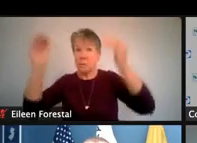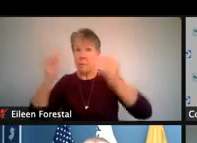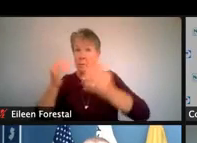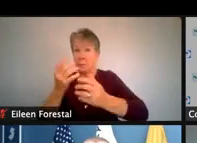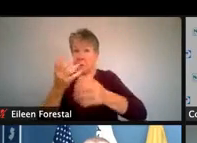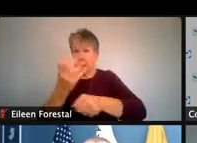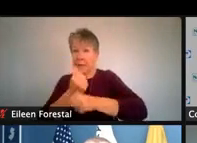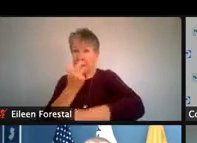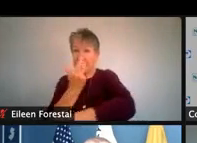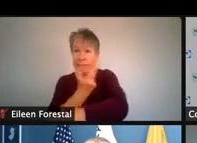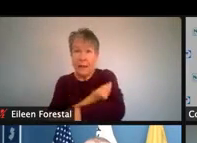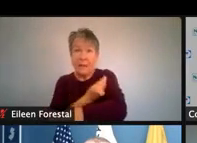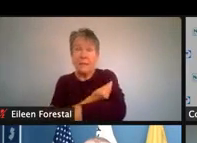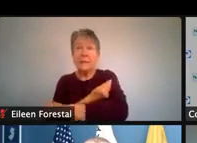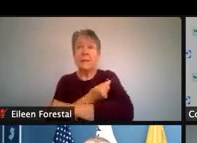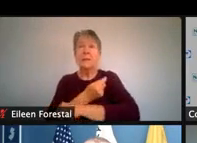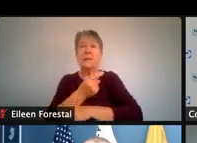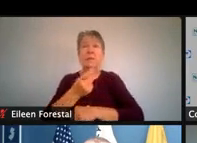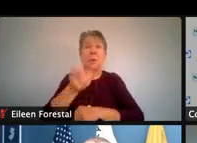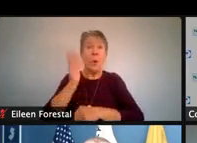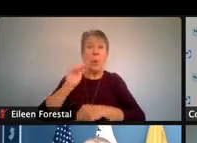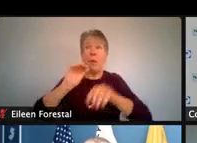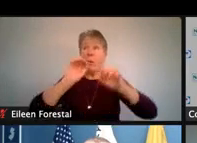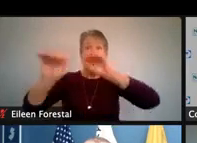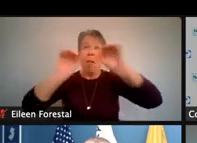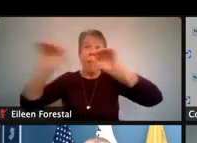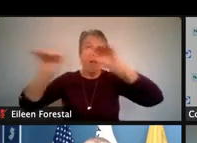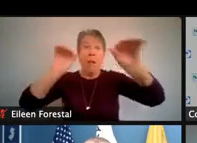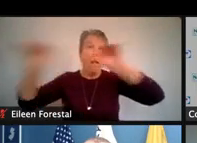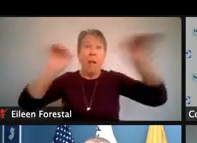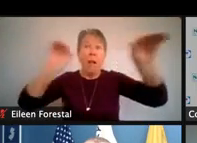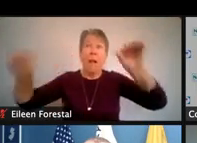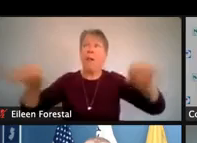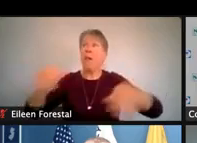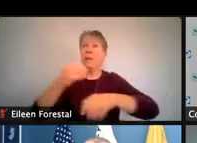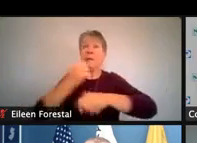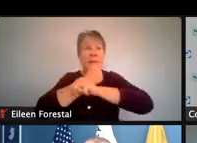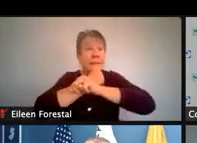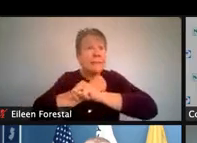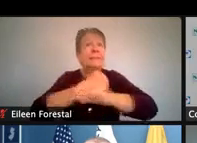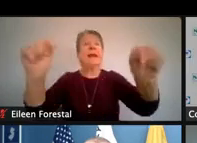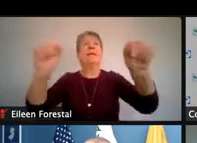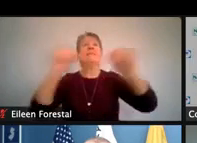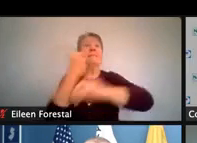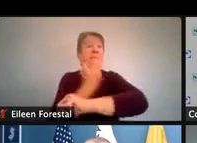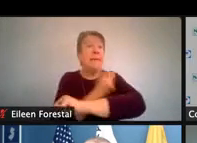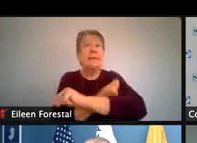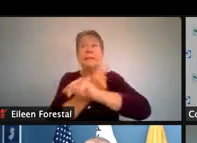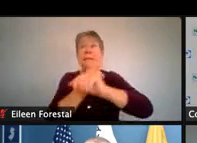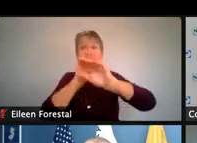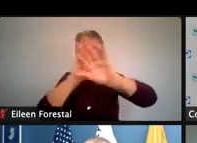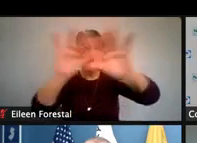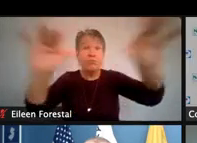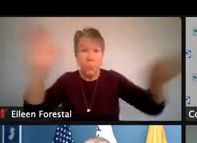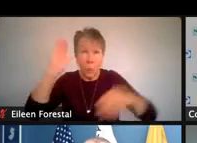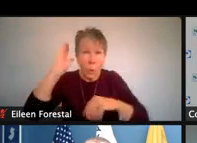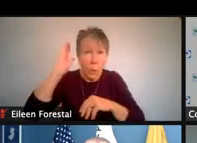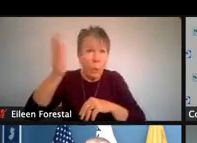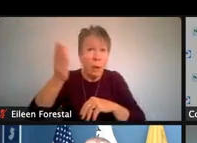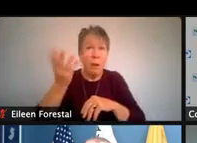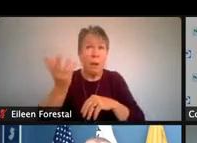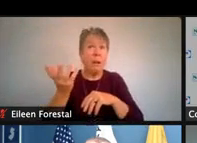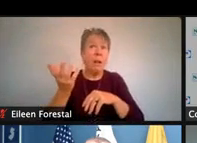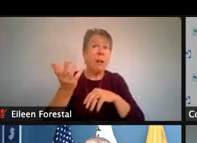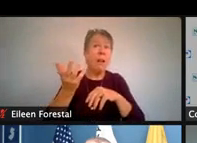how safe this is and so forth, only when it is safe. But, we had the same kind of goal with the contact tracing. There was a big